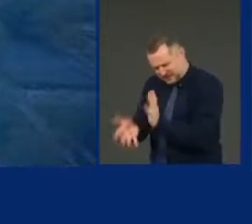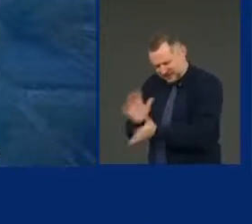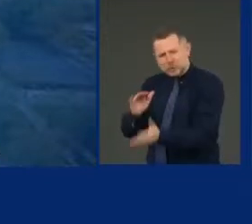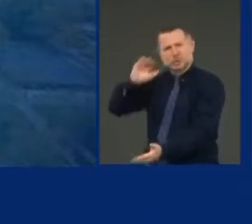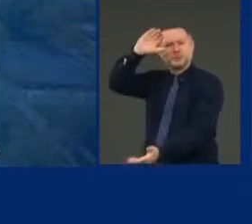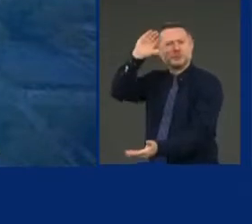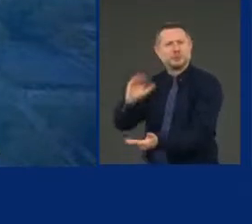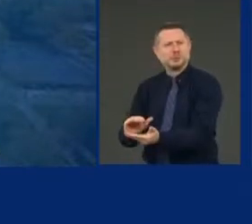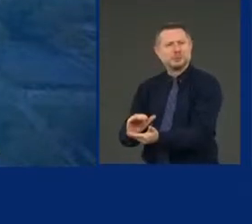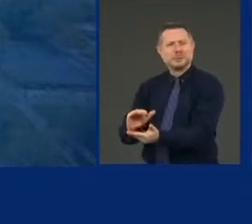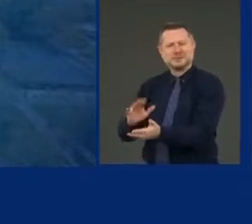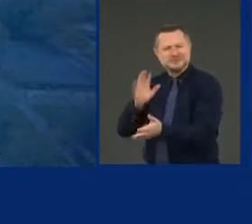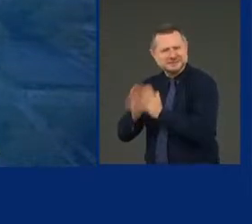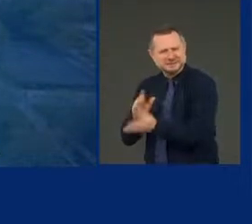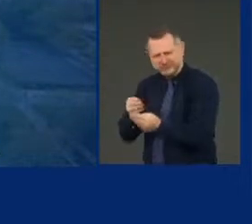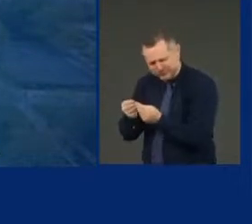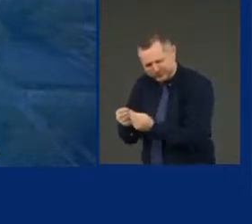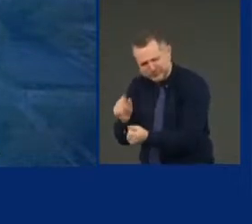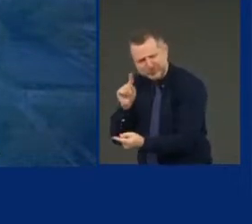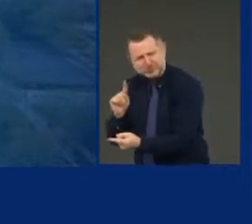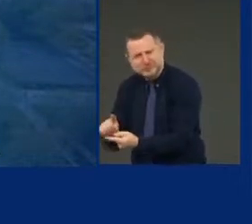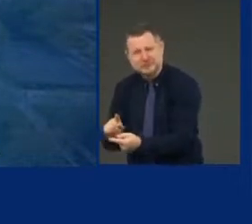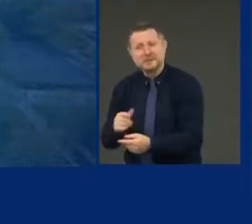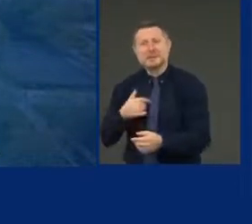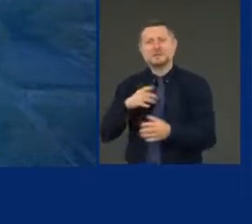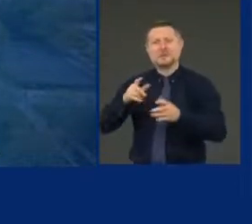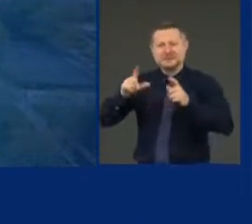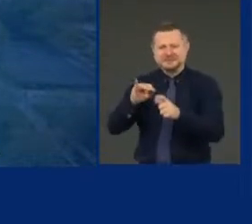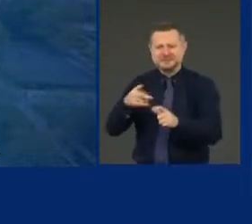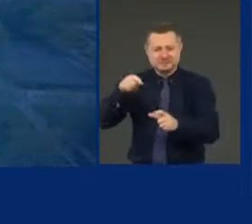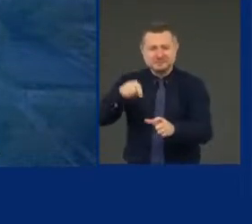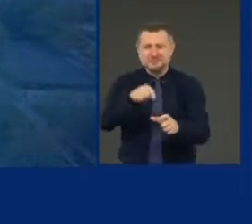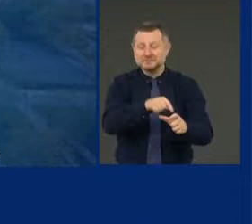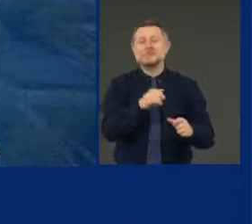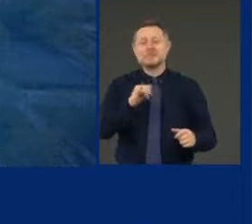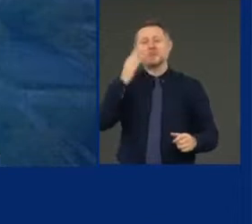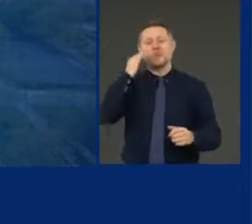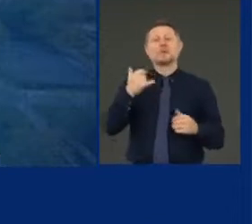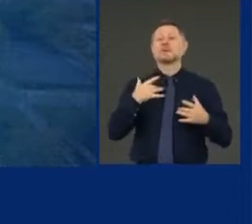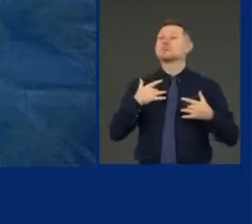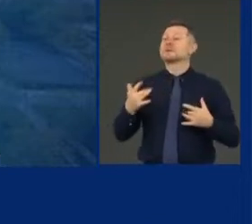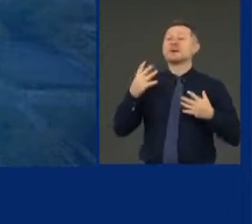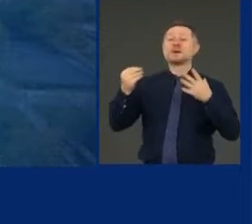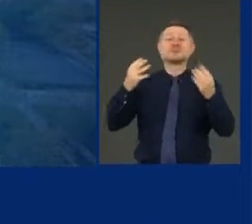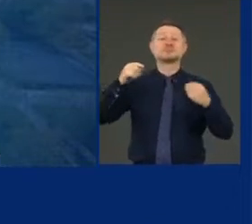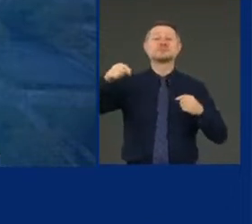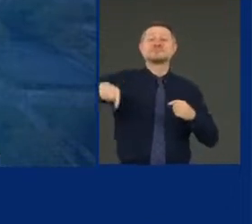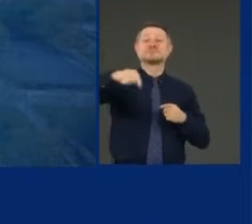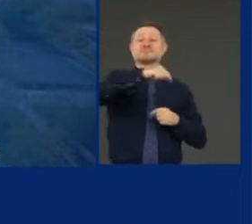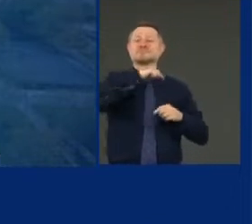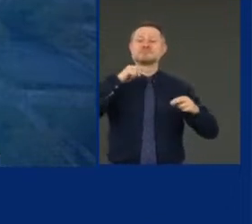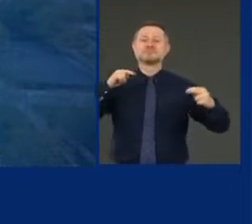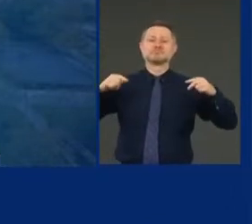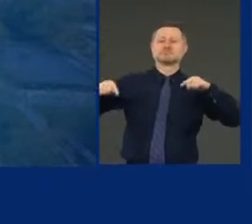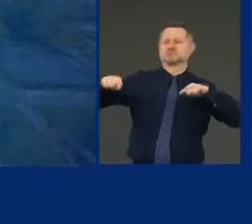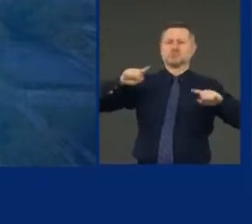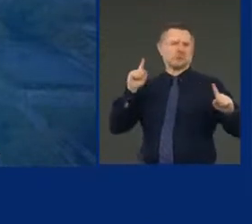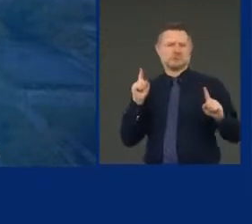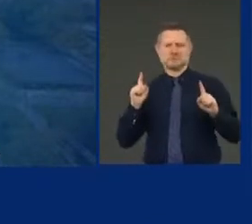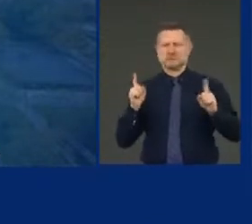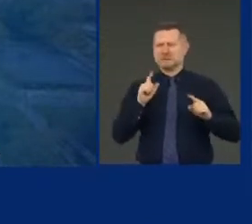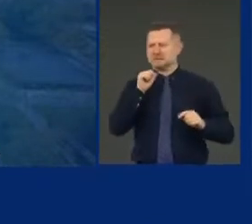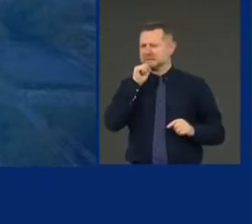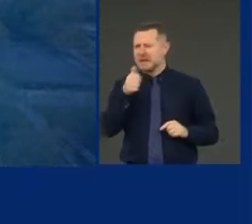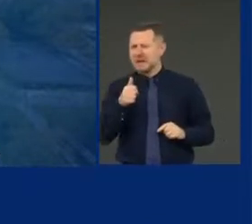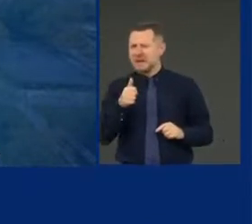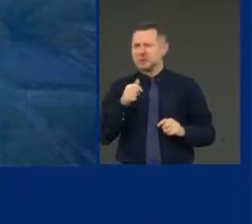hotspots. They tend to be in the outer boroughs, non-New Yorkers. There is a concept called outer